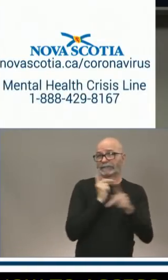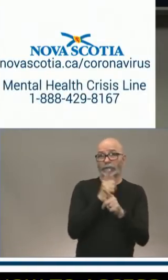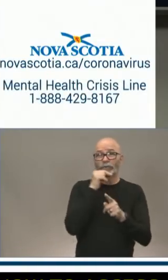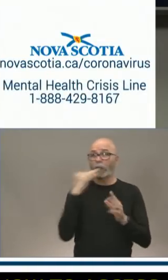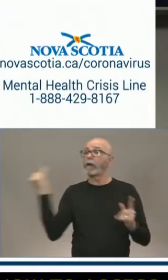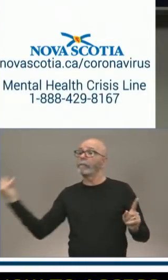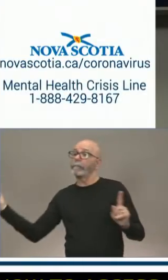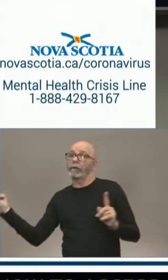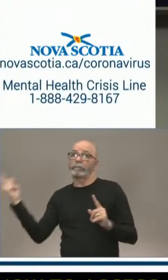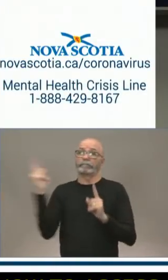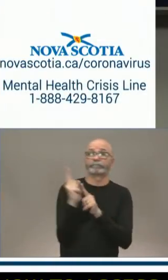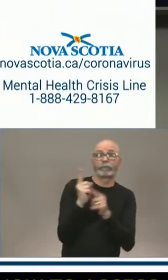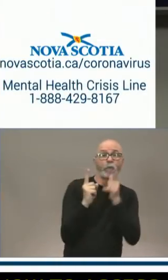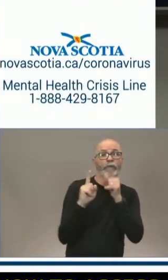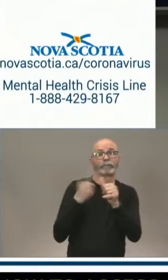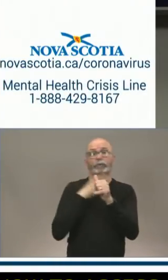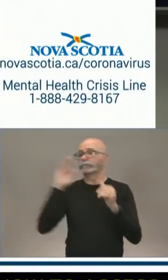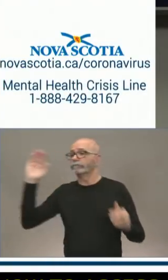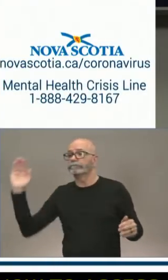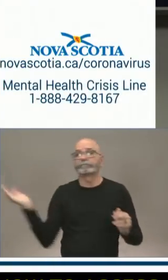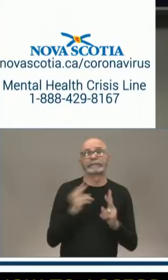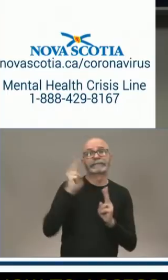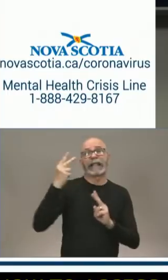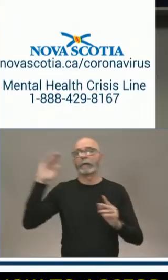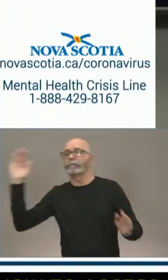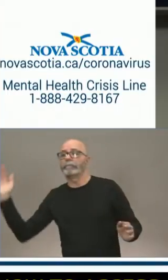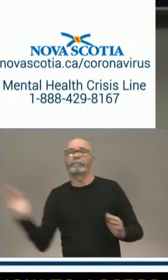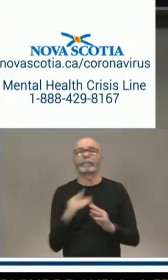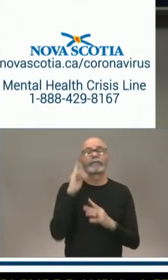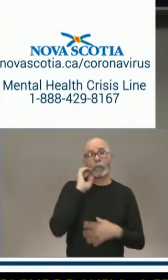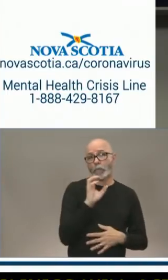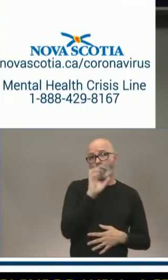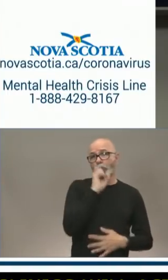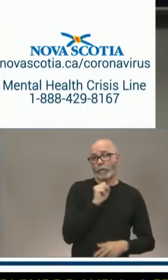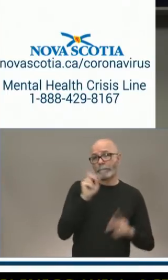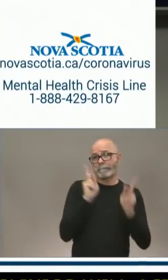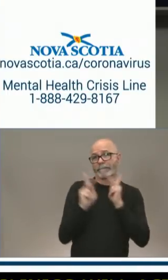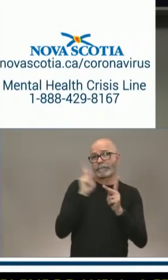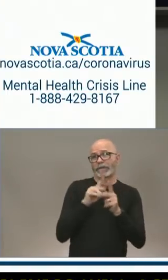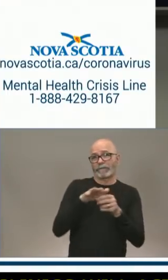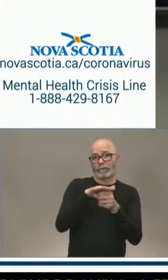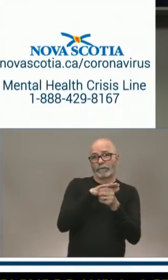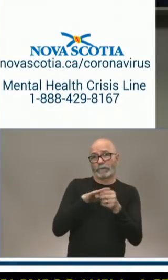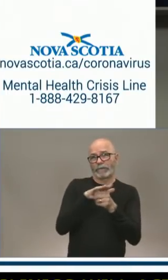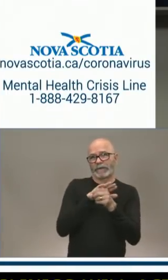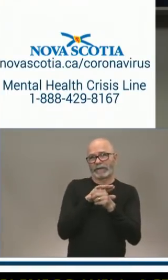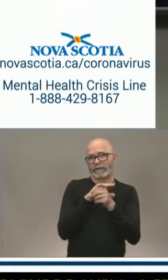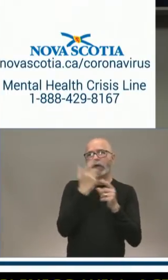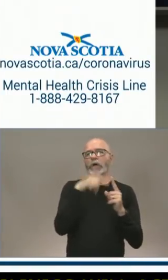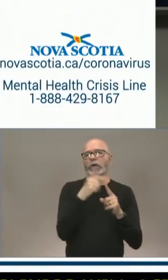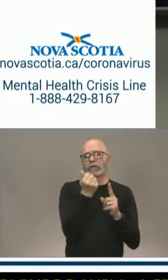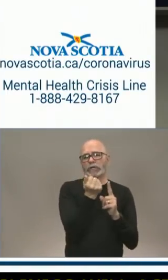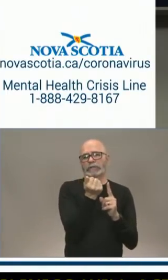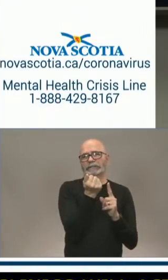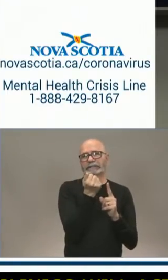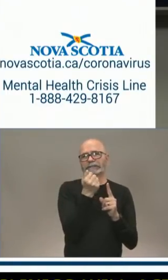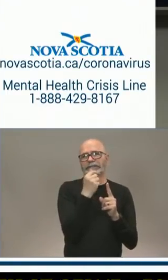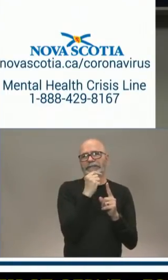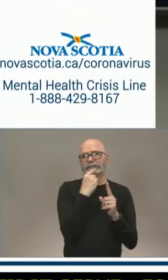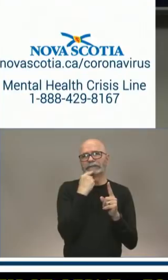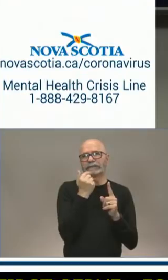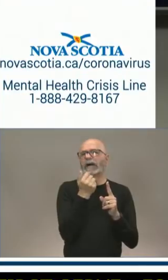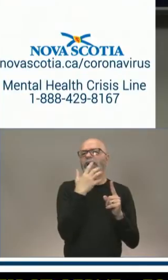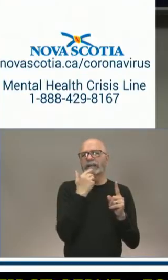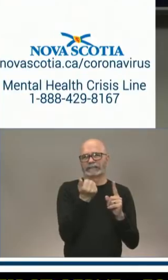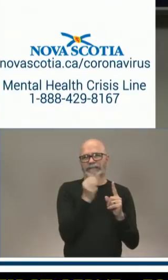to 64, and people will have a choice. We'll have more information to help people make that informed choice to choose